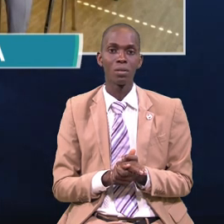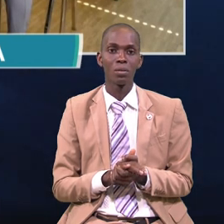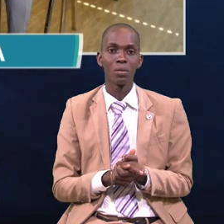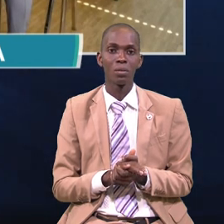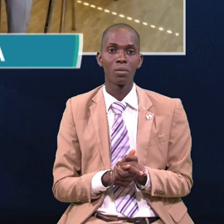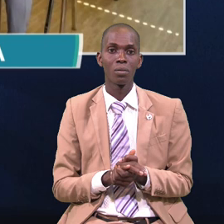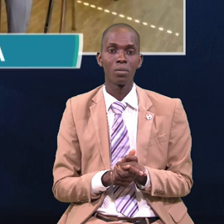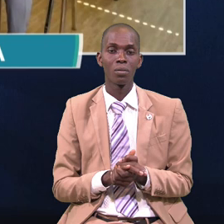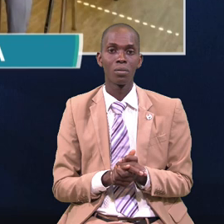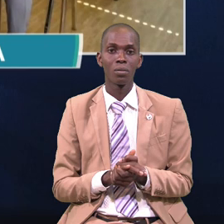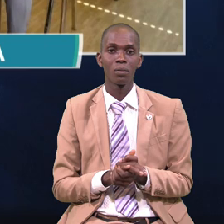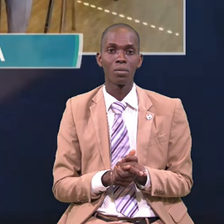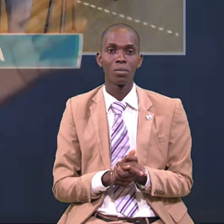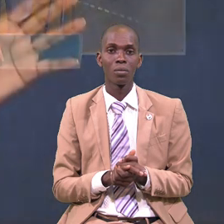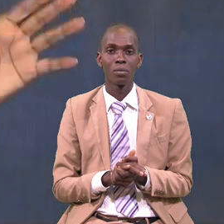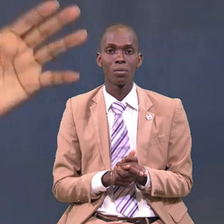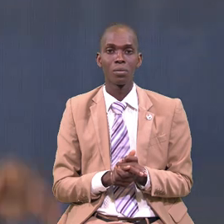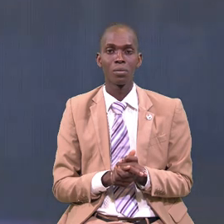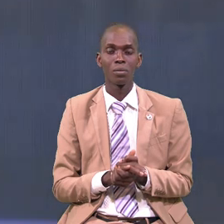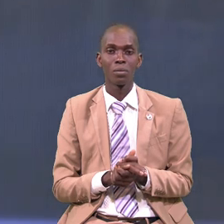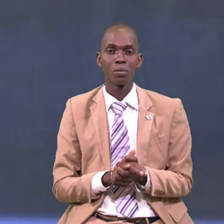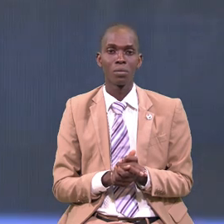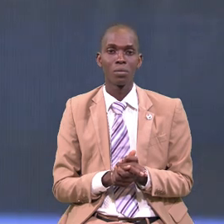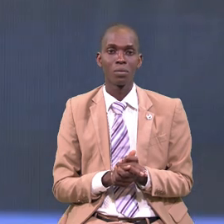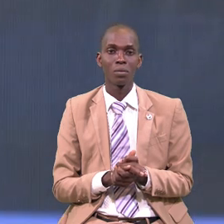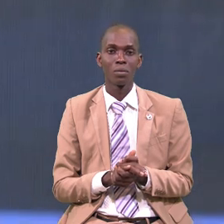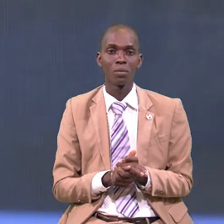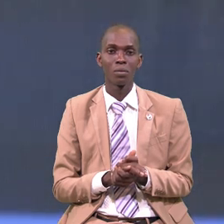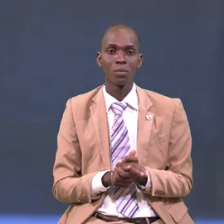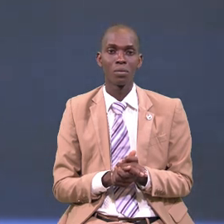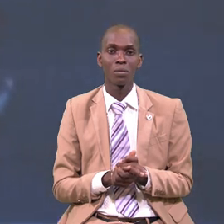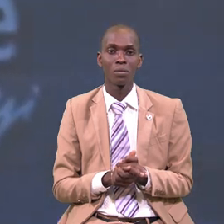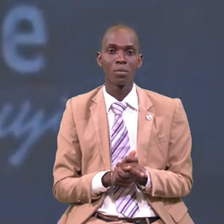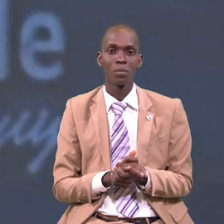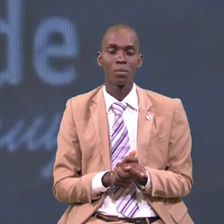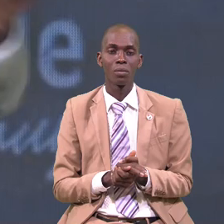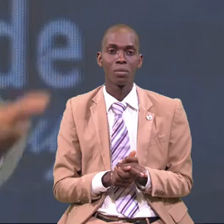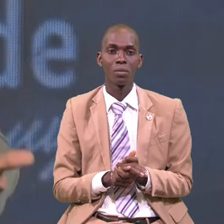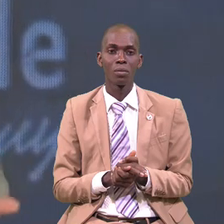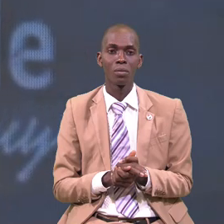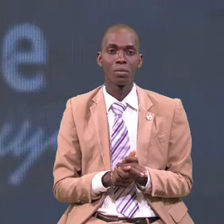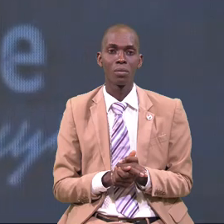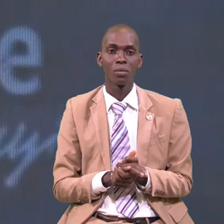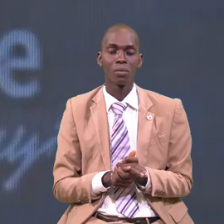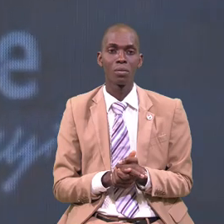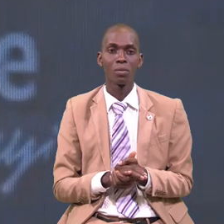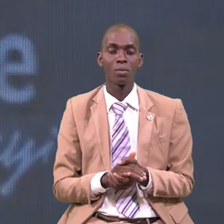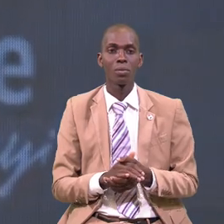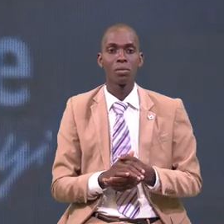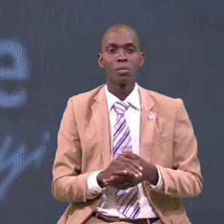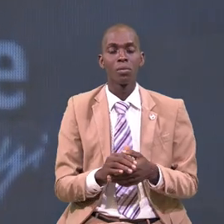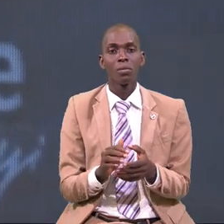God. He had neighbors. He pleased God. He had society people